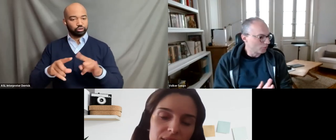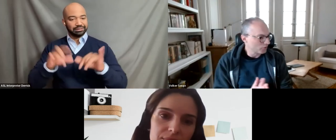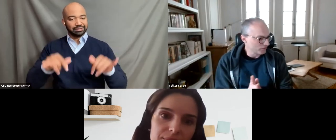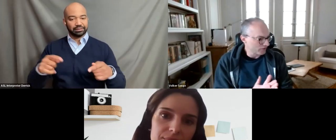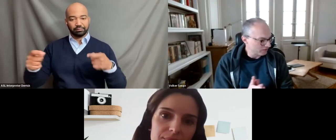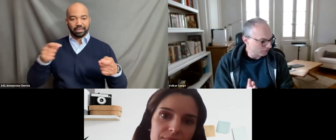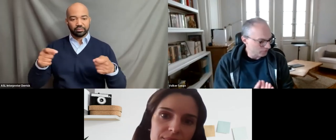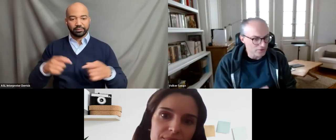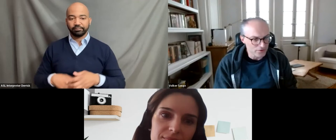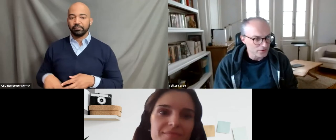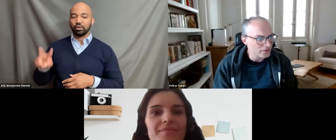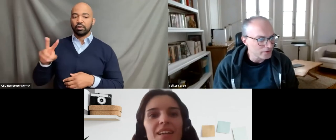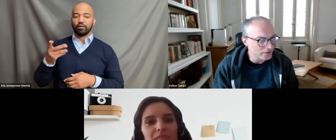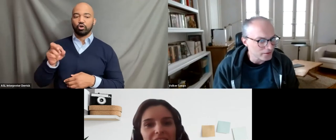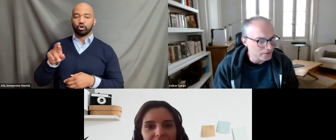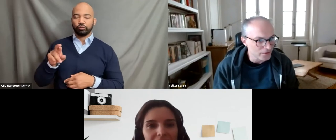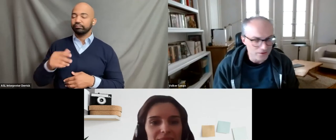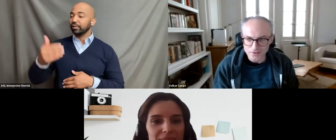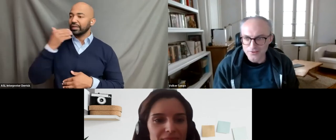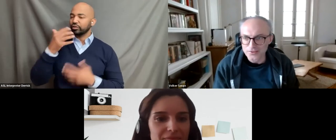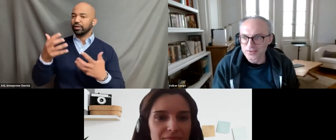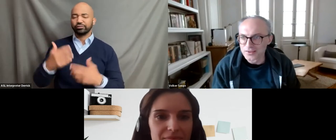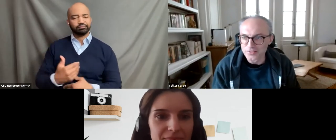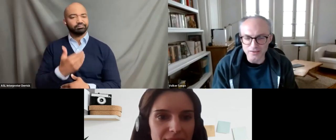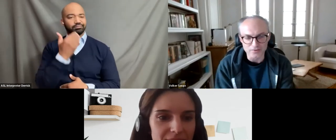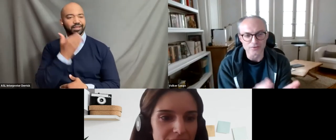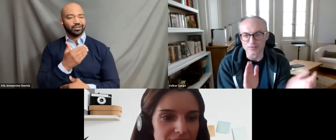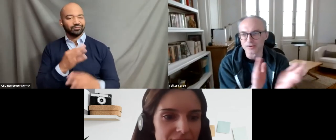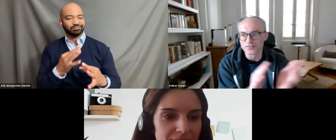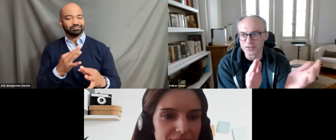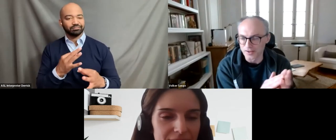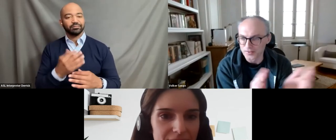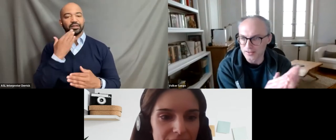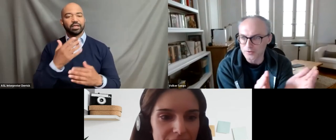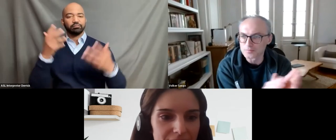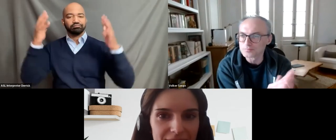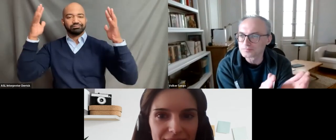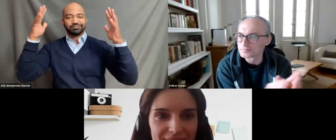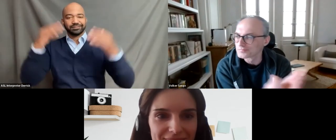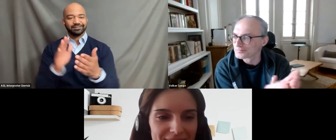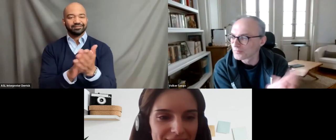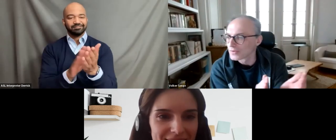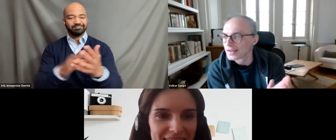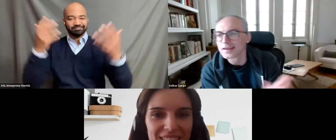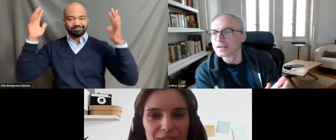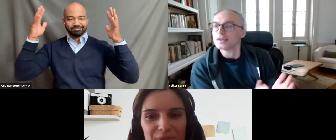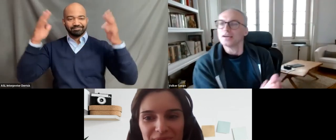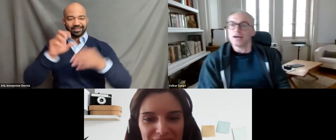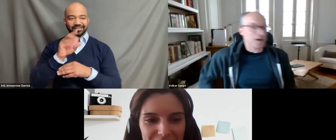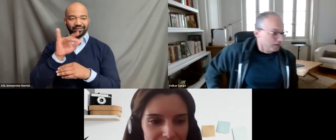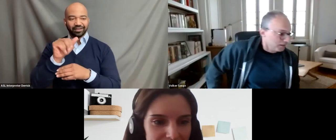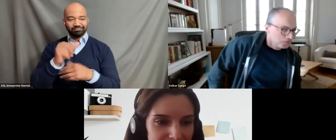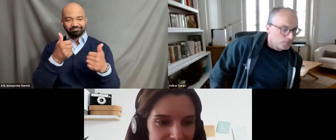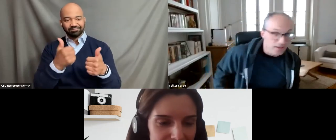All right, thank you. Yeah, thank you. Thank you, Silvia. Thank you. Thank you.